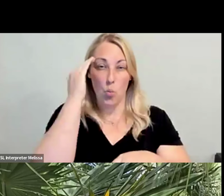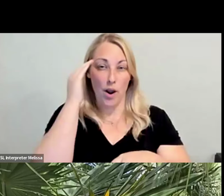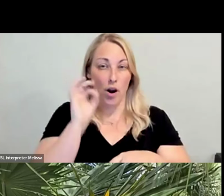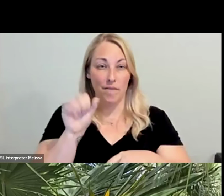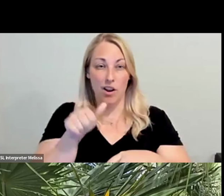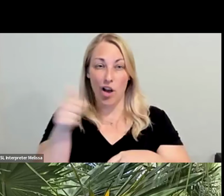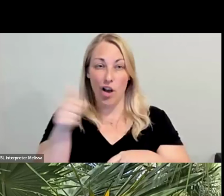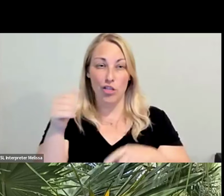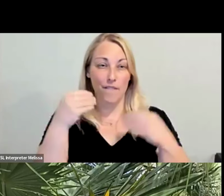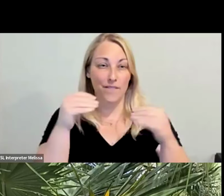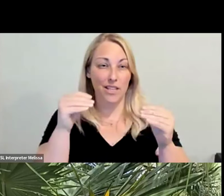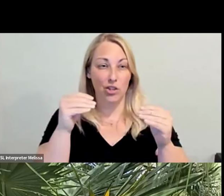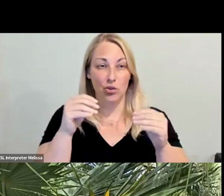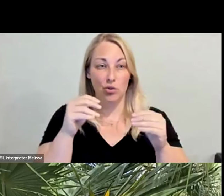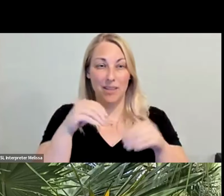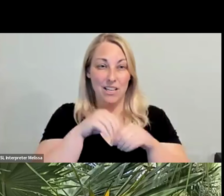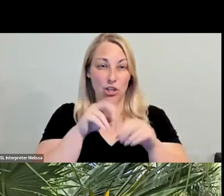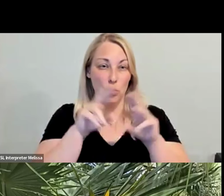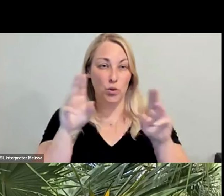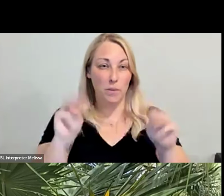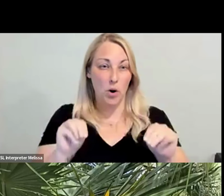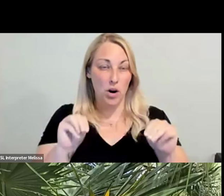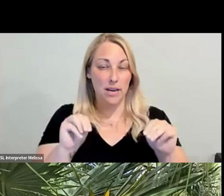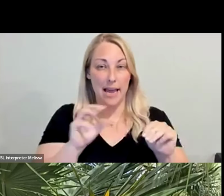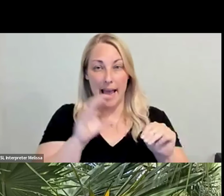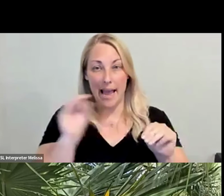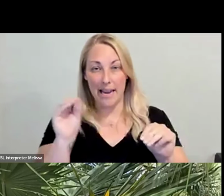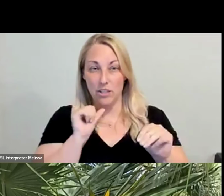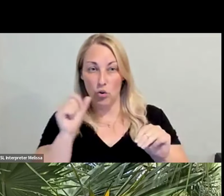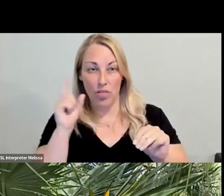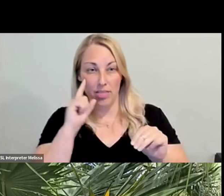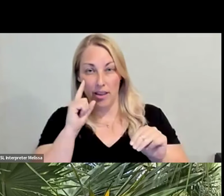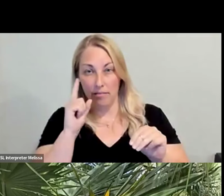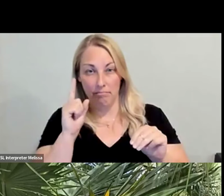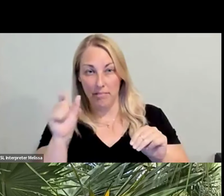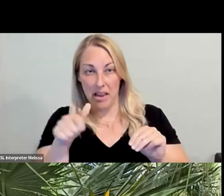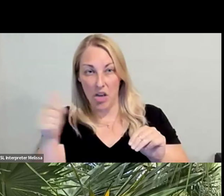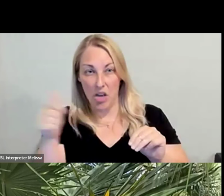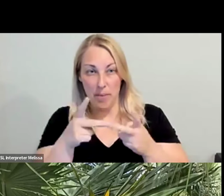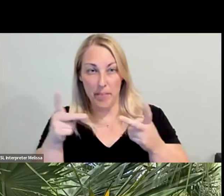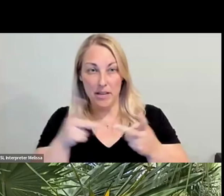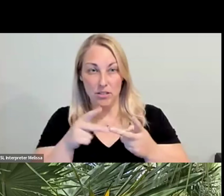don't honestly anywhere else in the city that I could name off the top of my head.